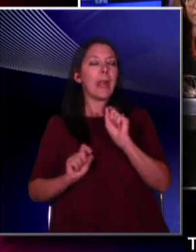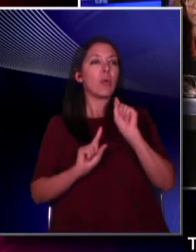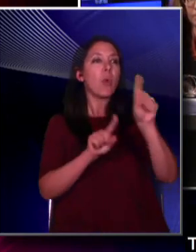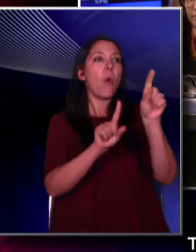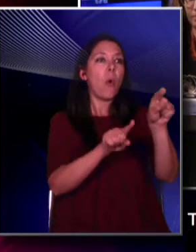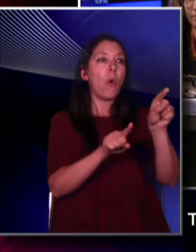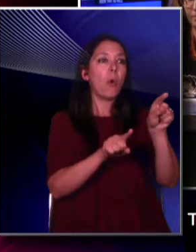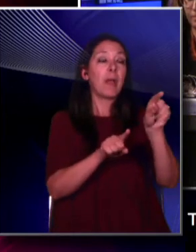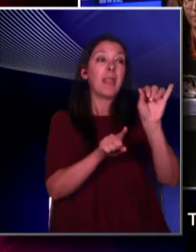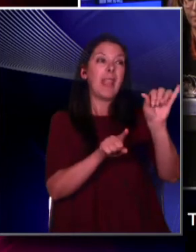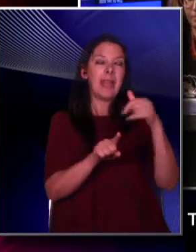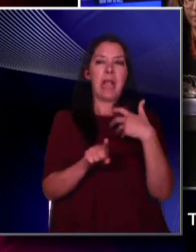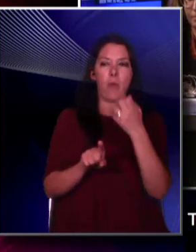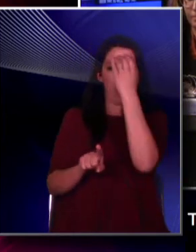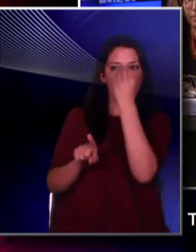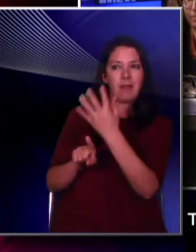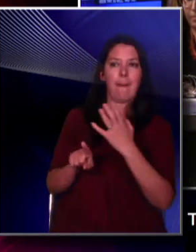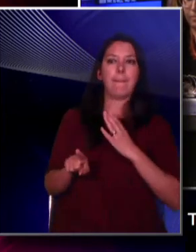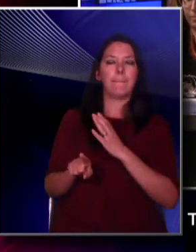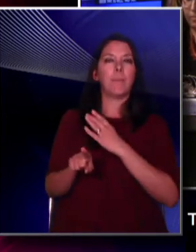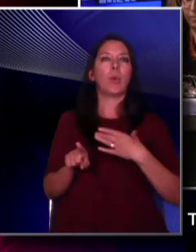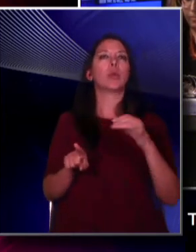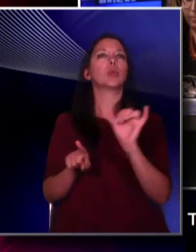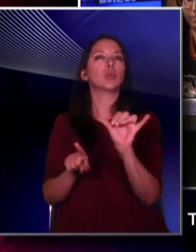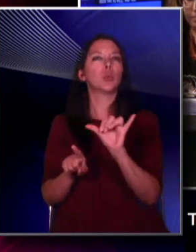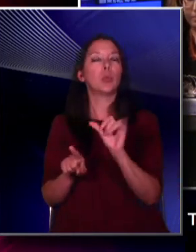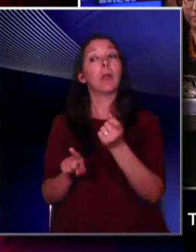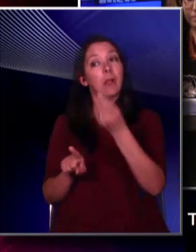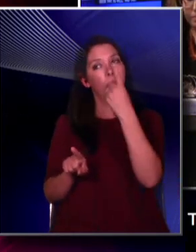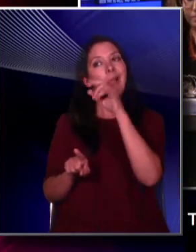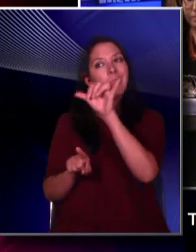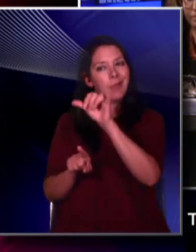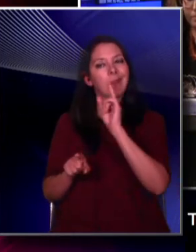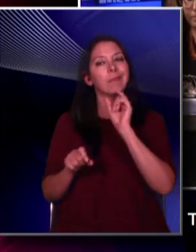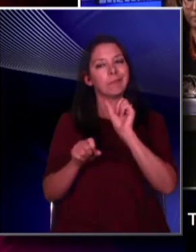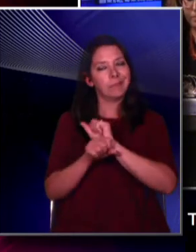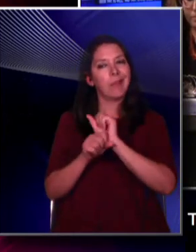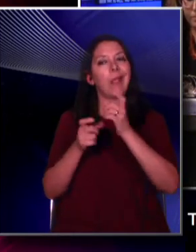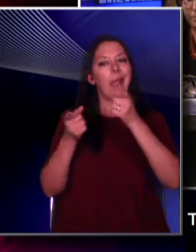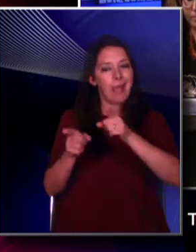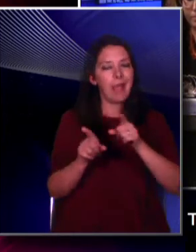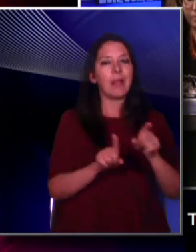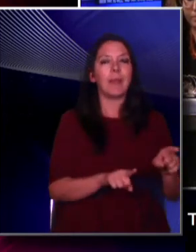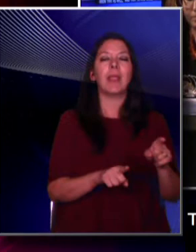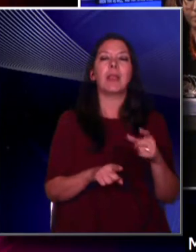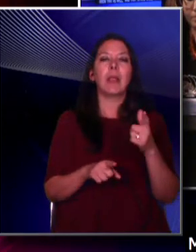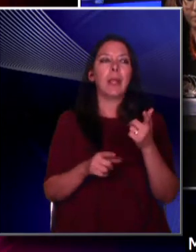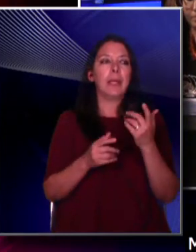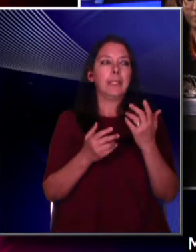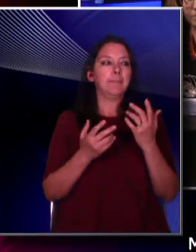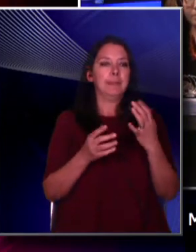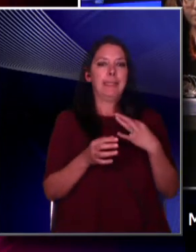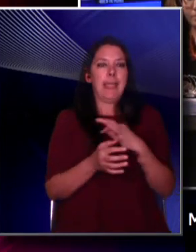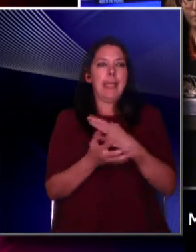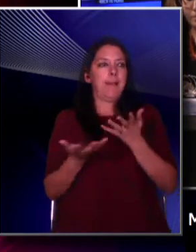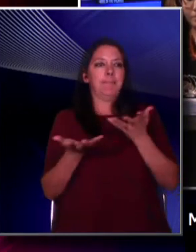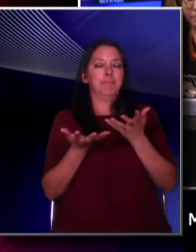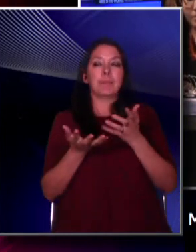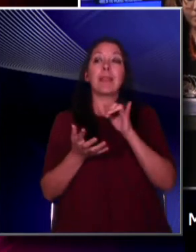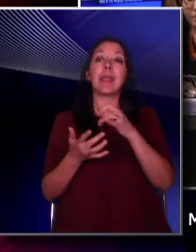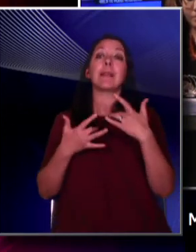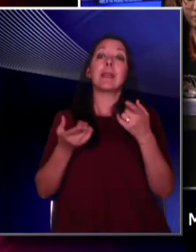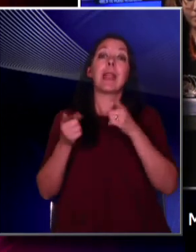And that is and does happen, mostly here in the Phoenix metropolitan